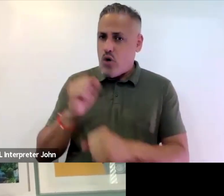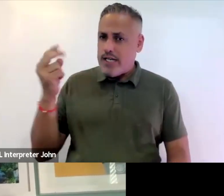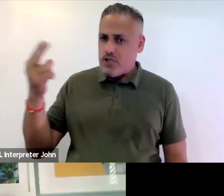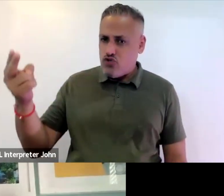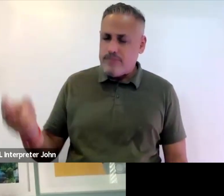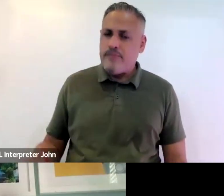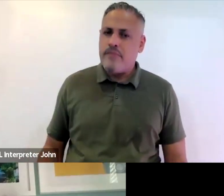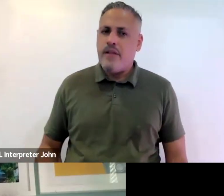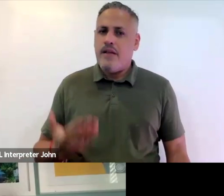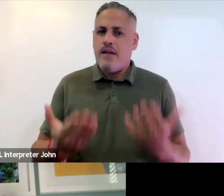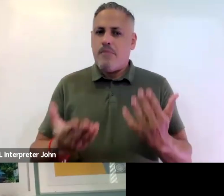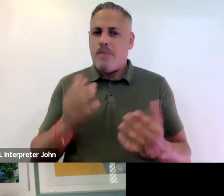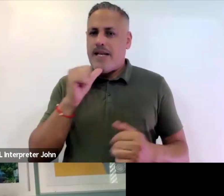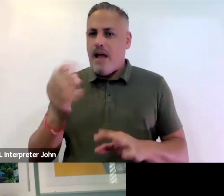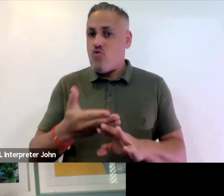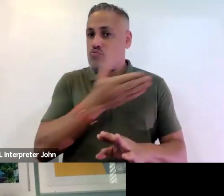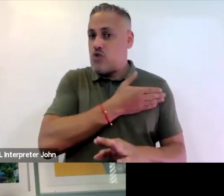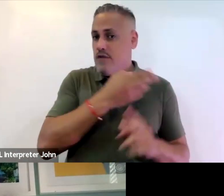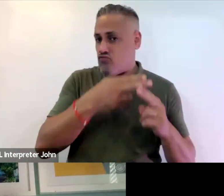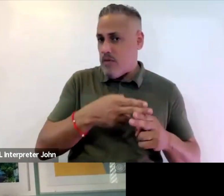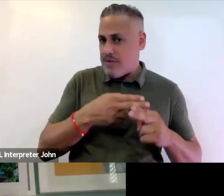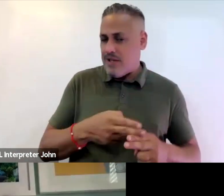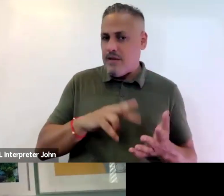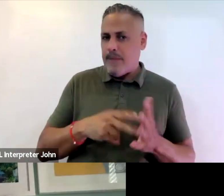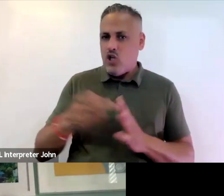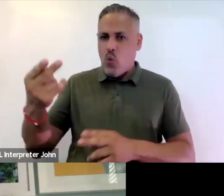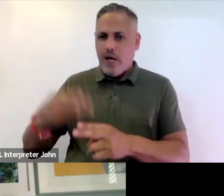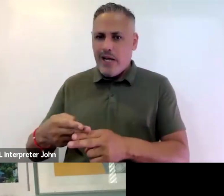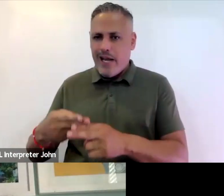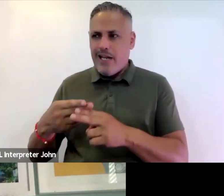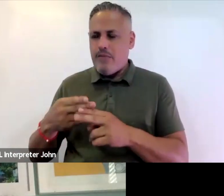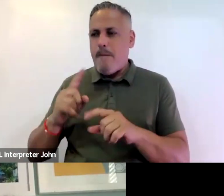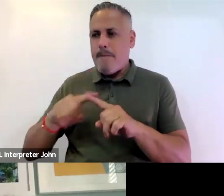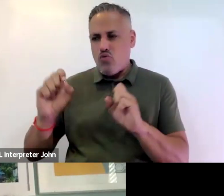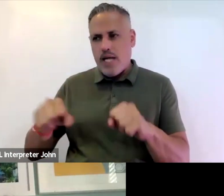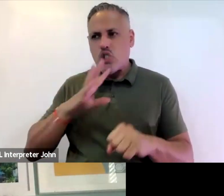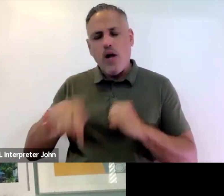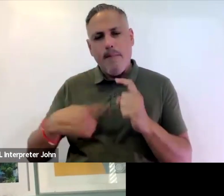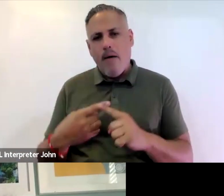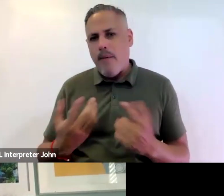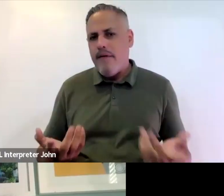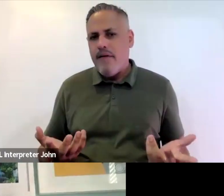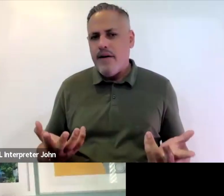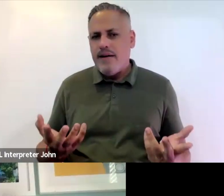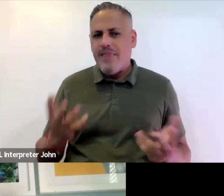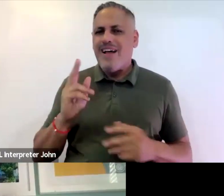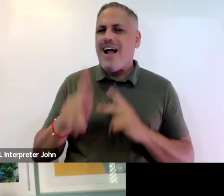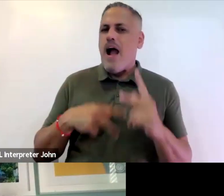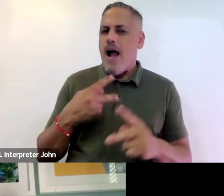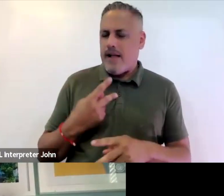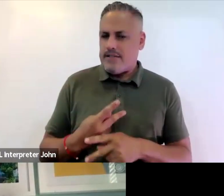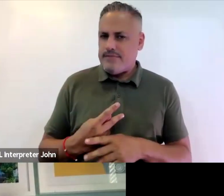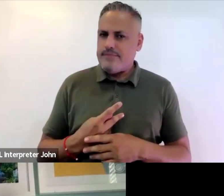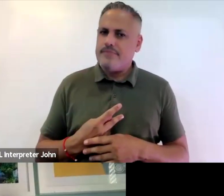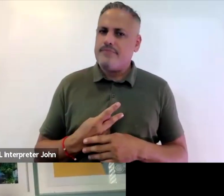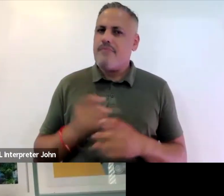So it might not be your previous reputation, meaning like your name has carried you, but you can talk about the kind of